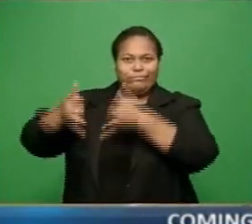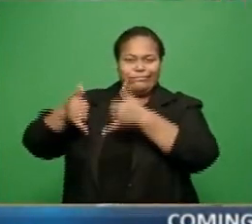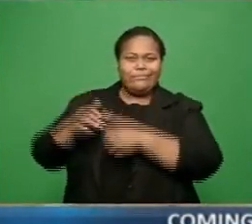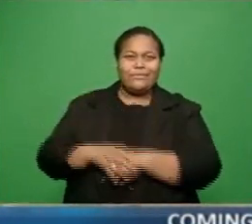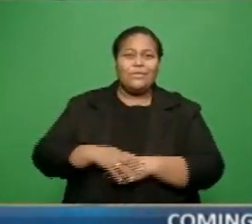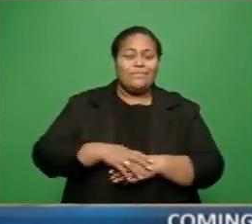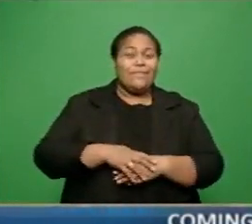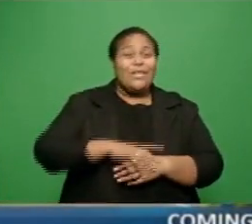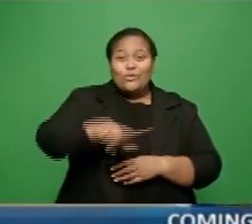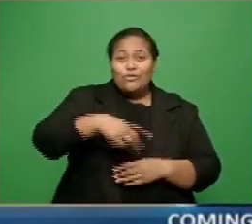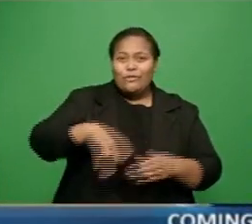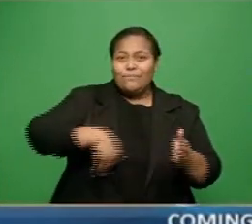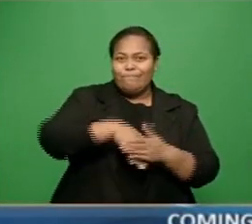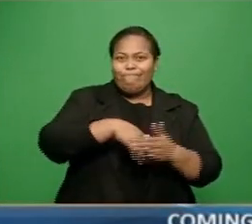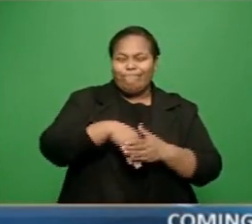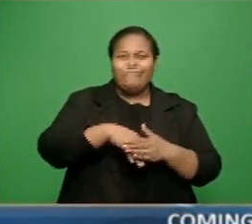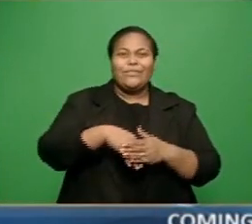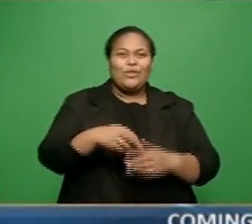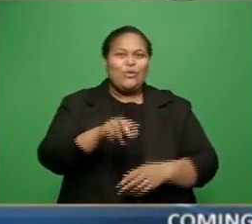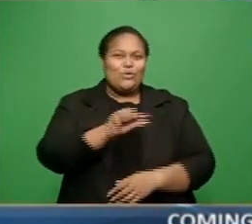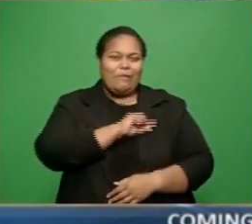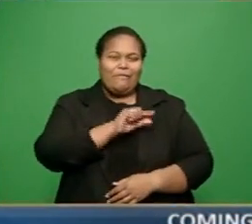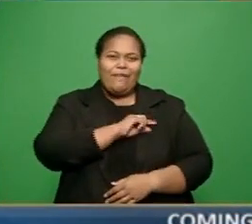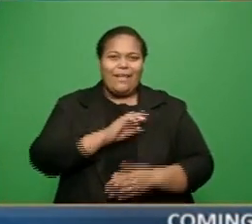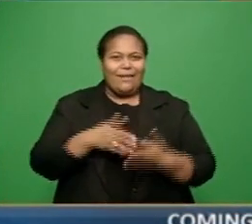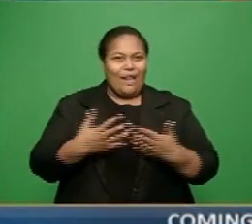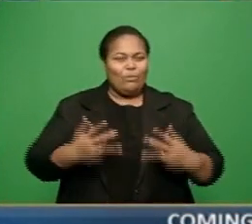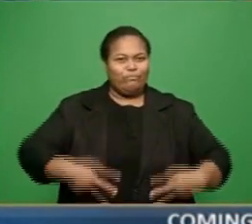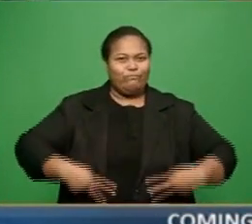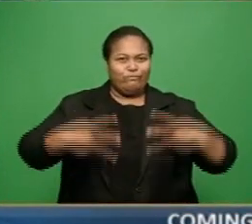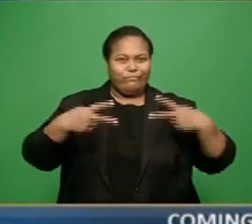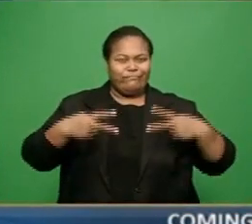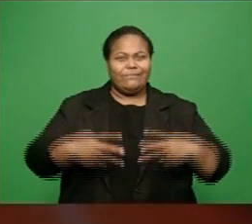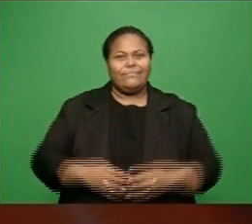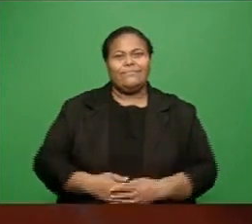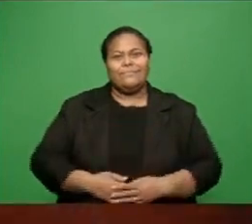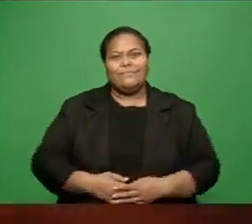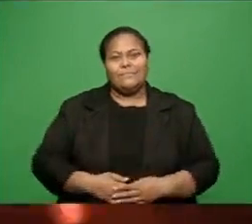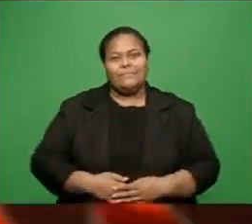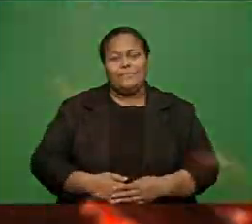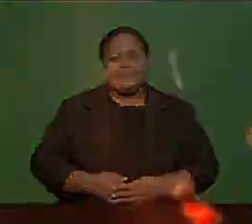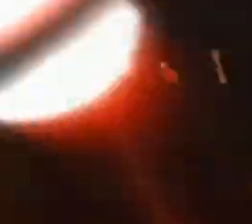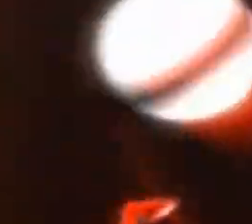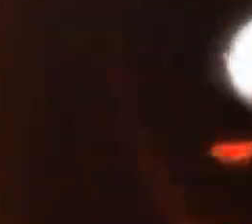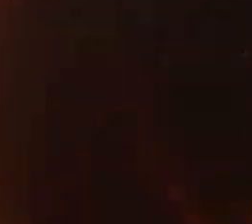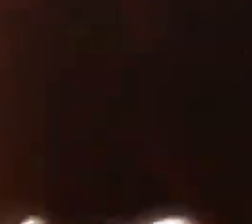Suva Futsal qualify for semi-final. This and more after the break.